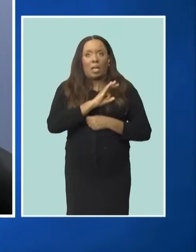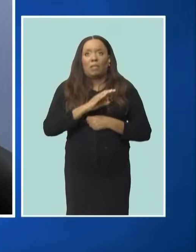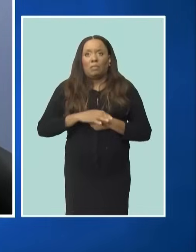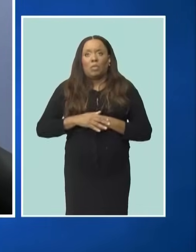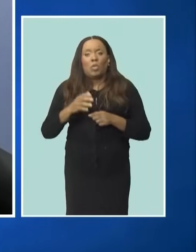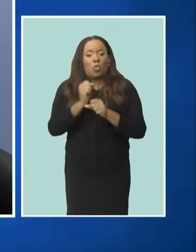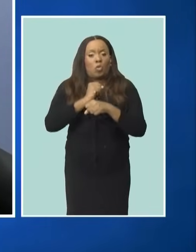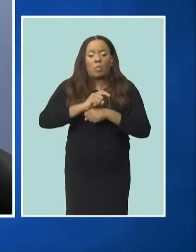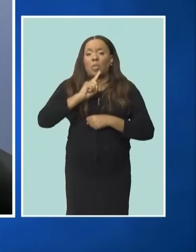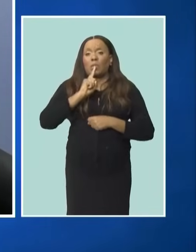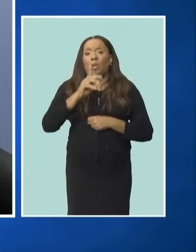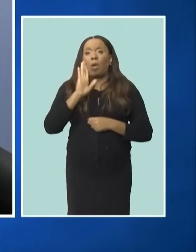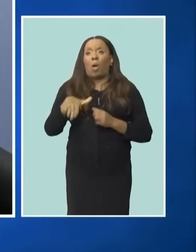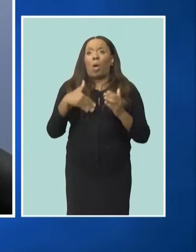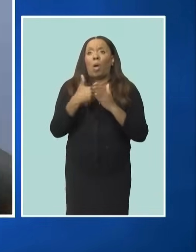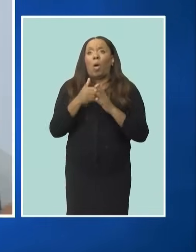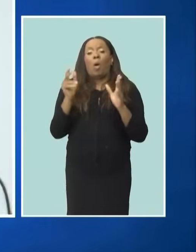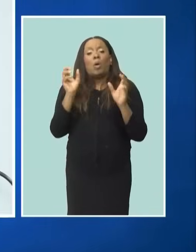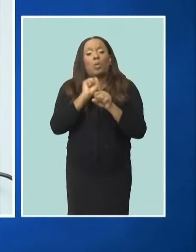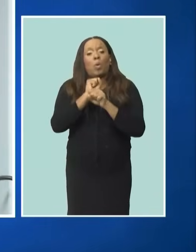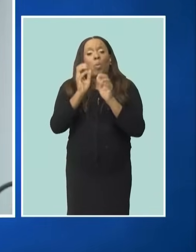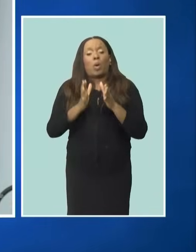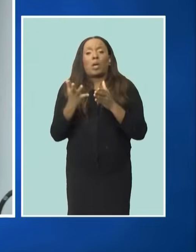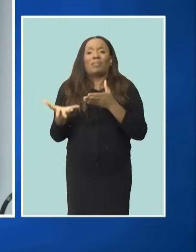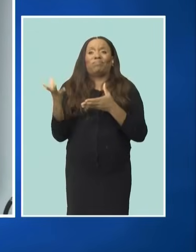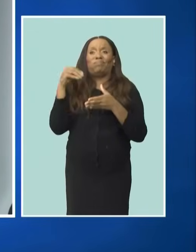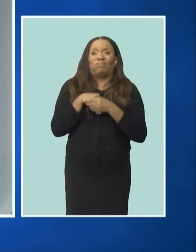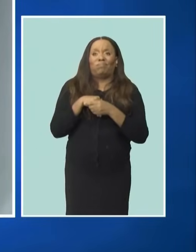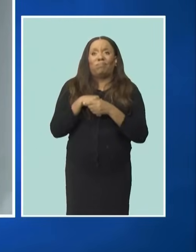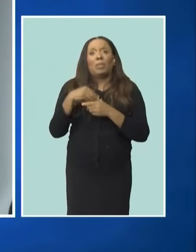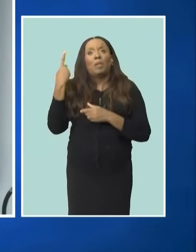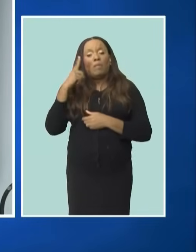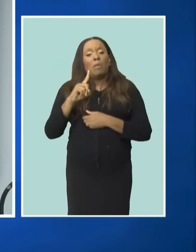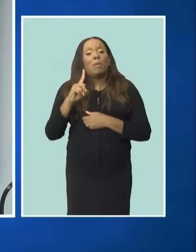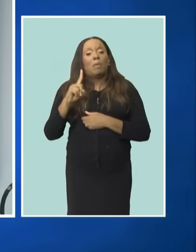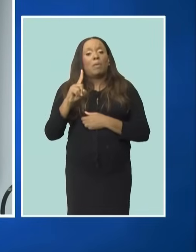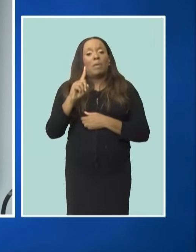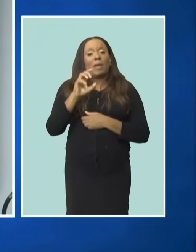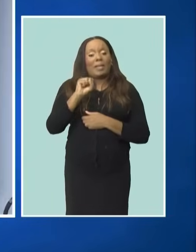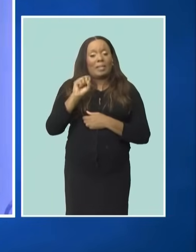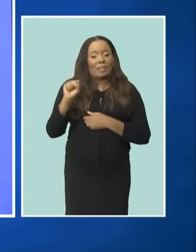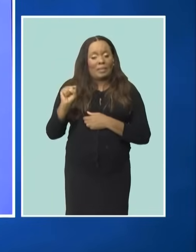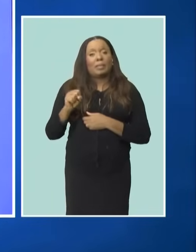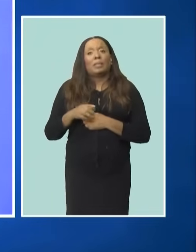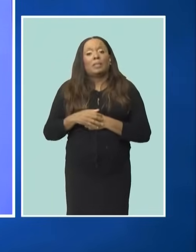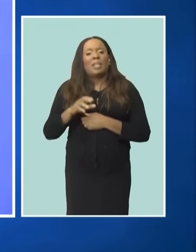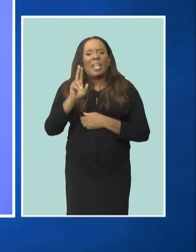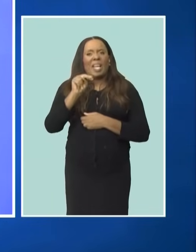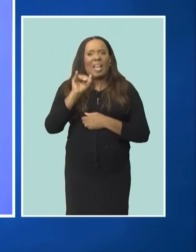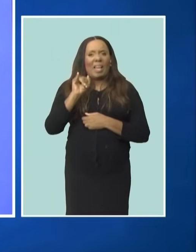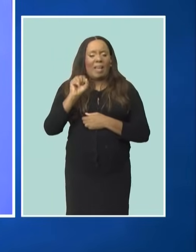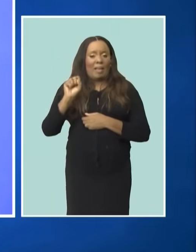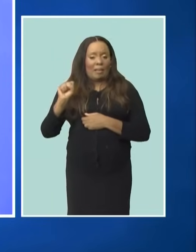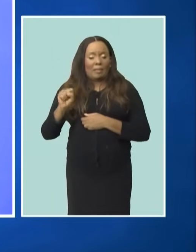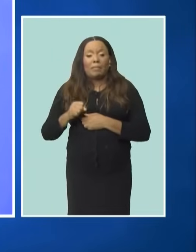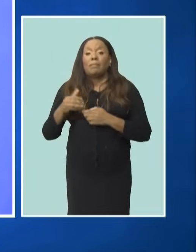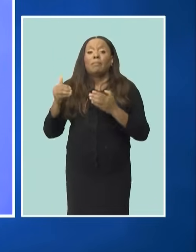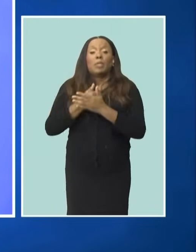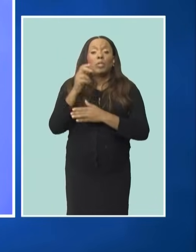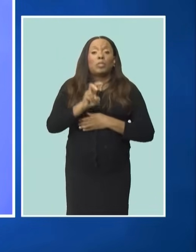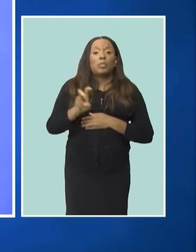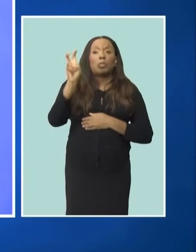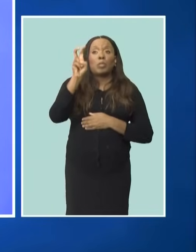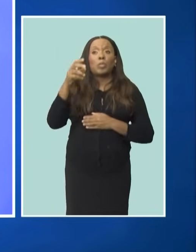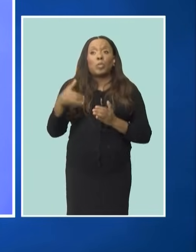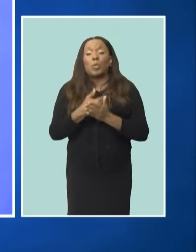no worker is left behind in the social security system. It is the beginning of a new journey for the National Insurance